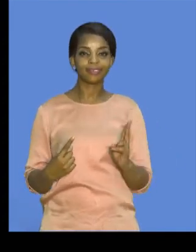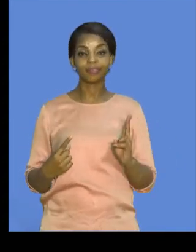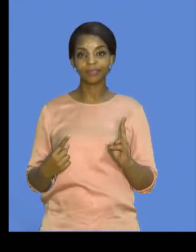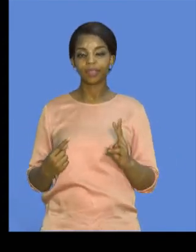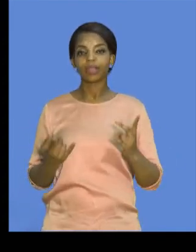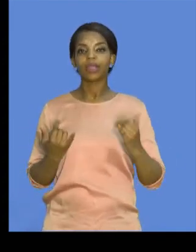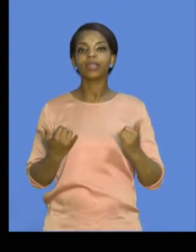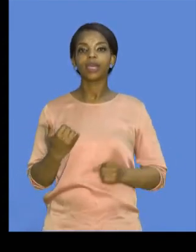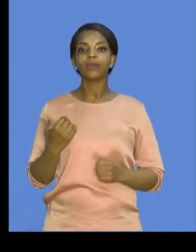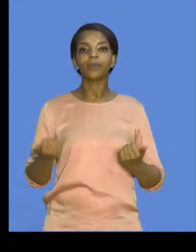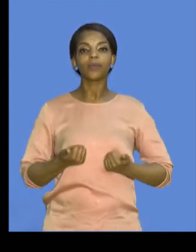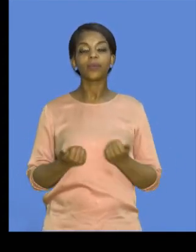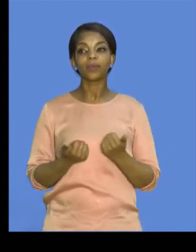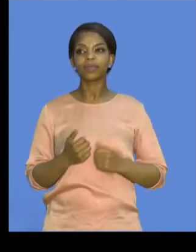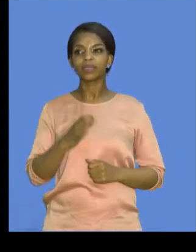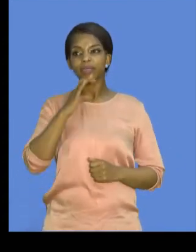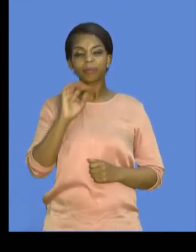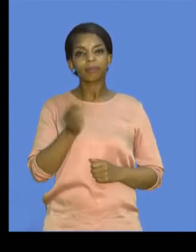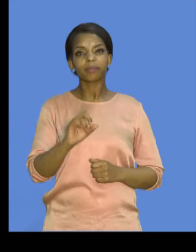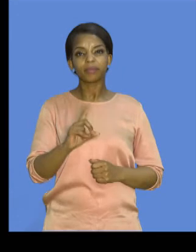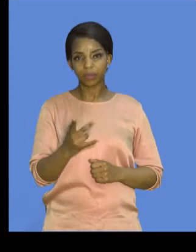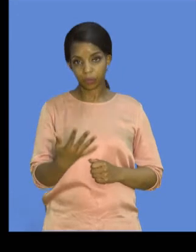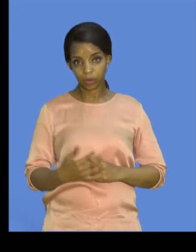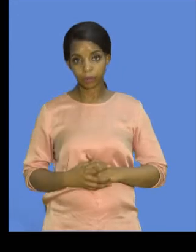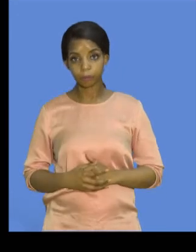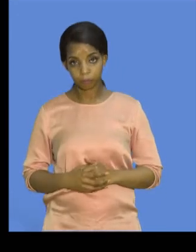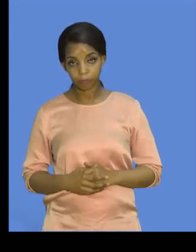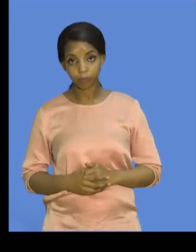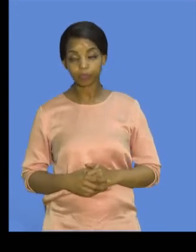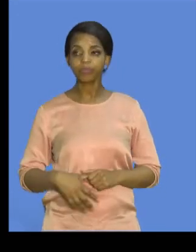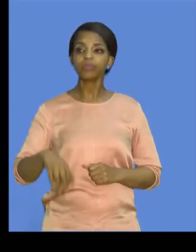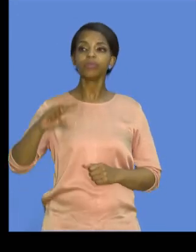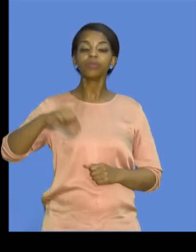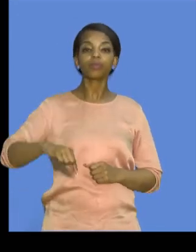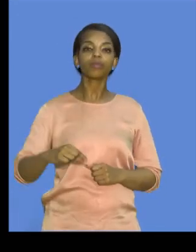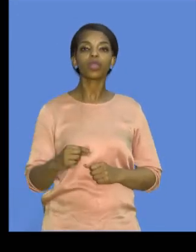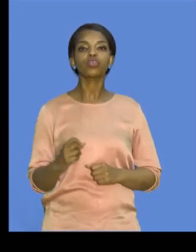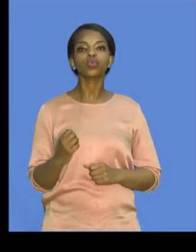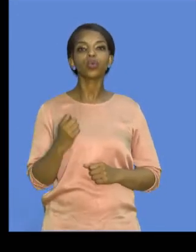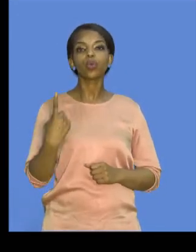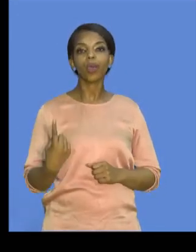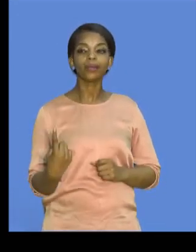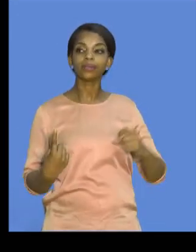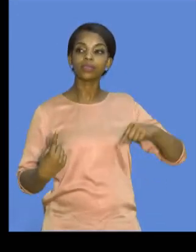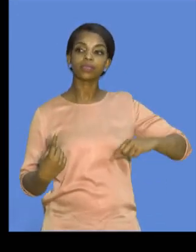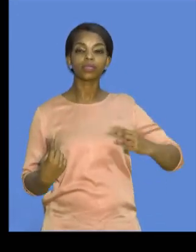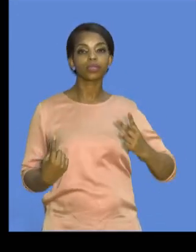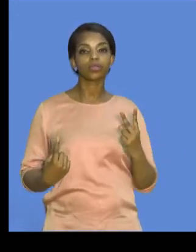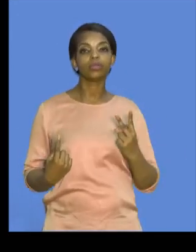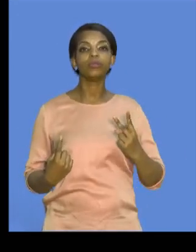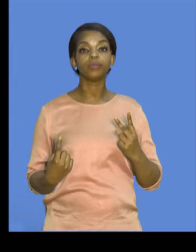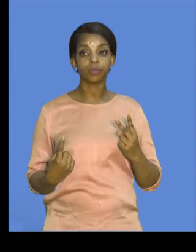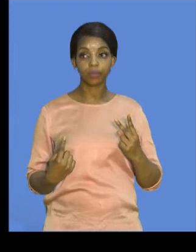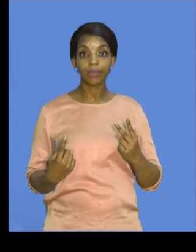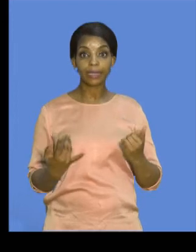It means that Q1 exerts an electrostatic force on Q2 and vice versa. right? But now you must also think about